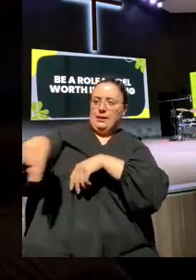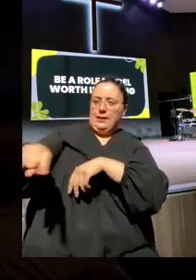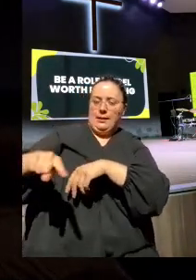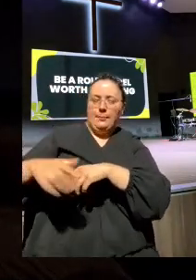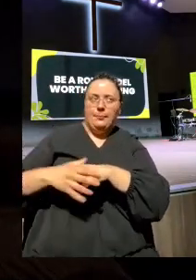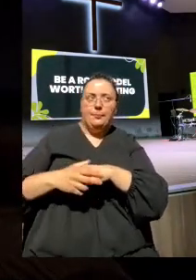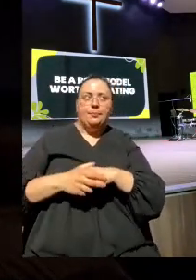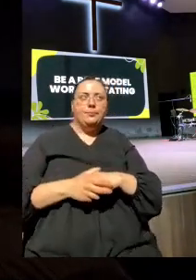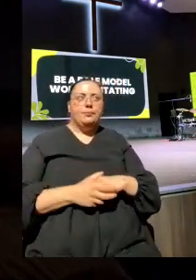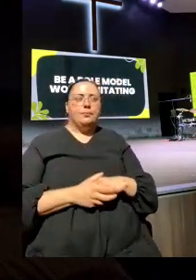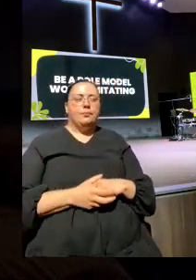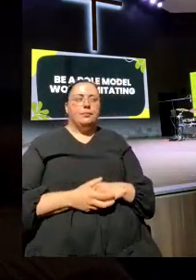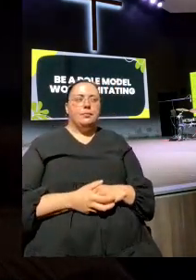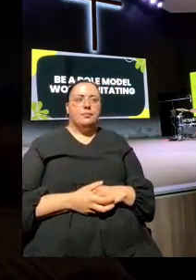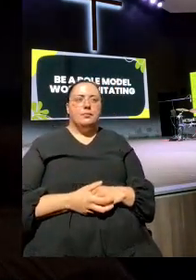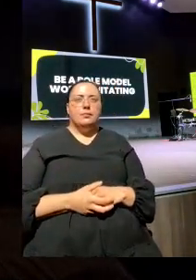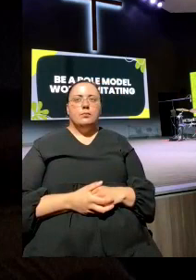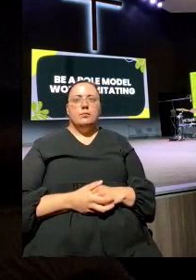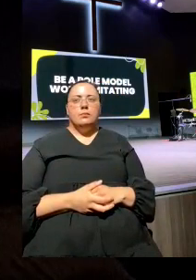for your kids to follow.